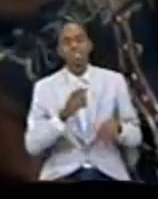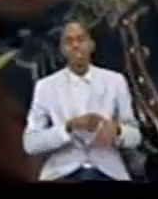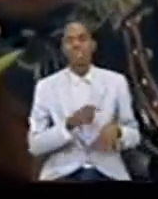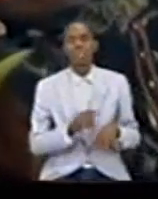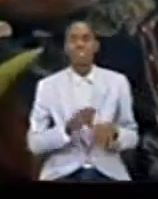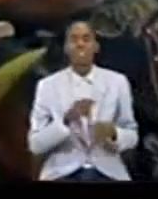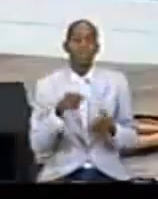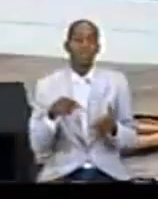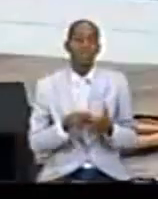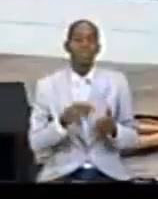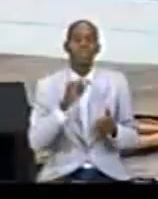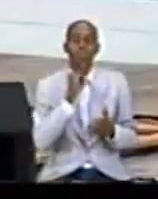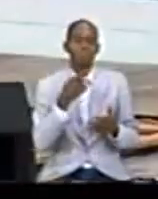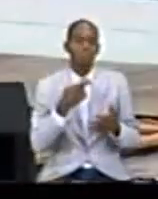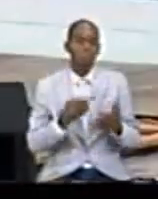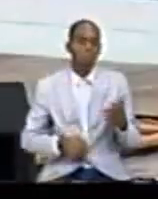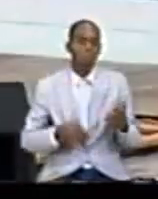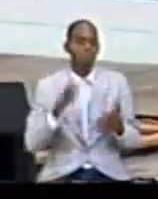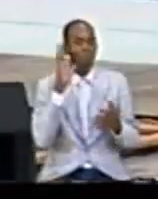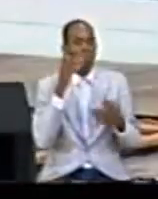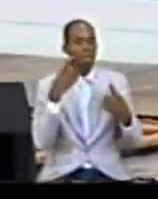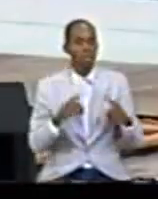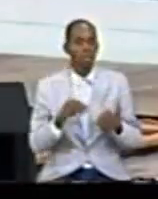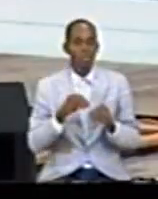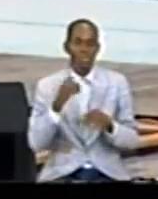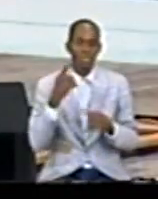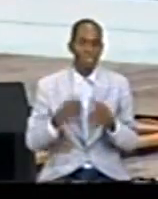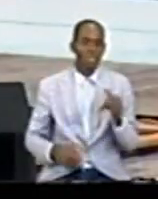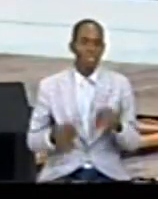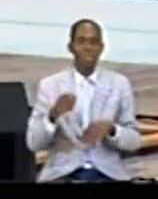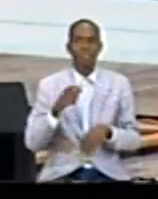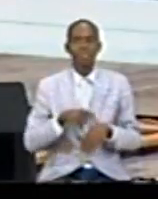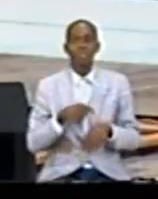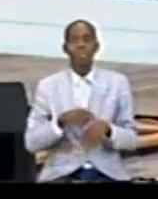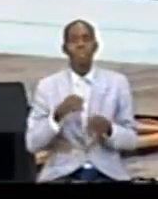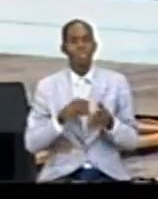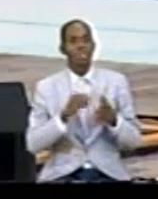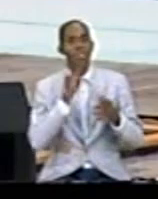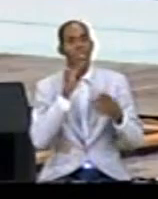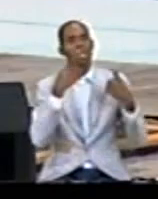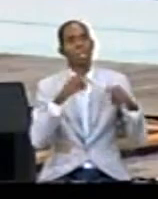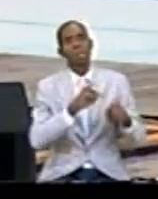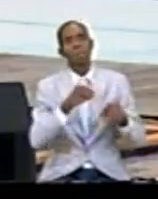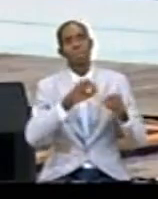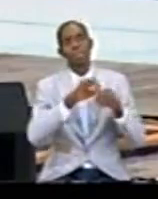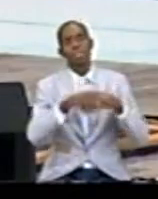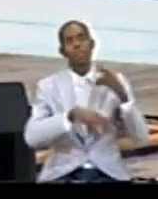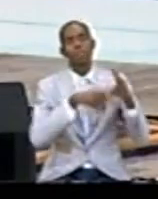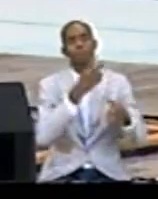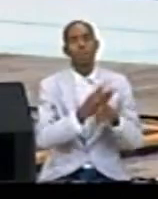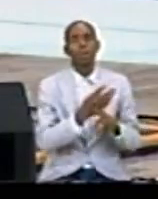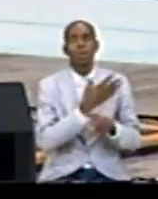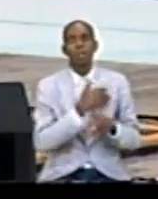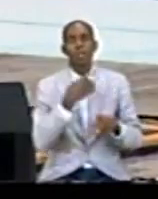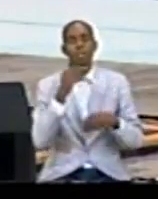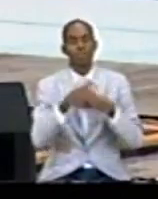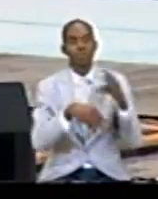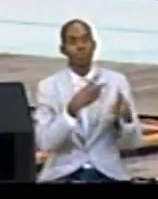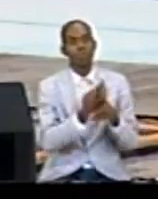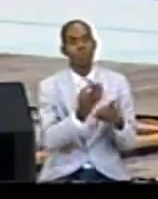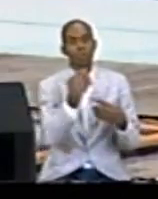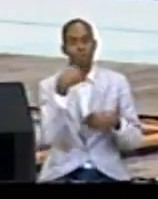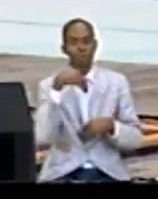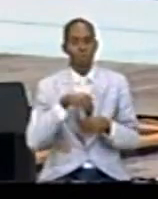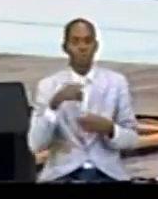be happening in the last days. It's happening in the world, and the world is coming into the